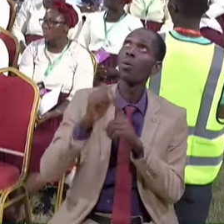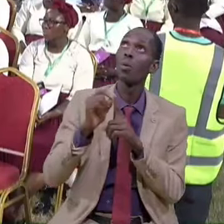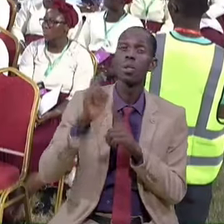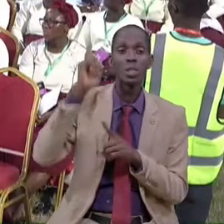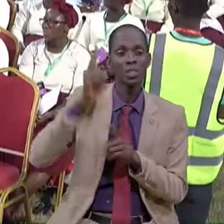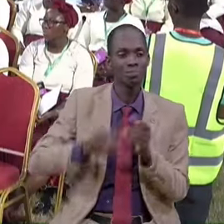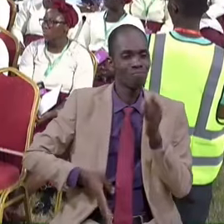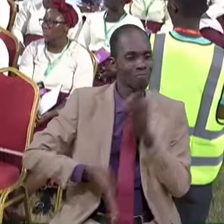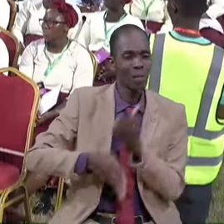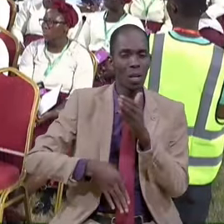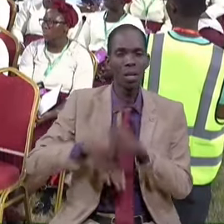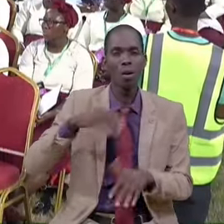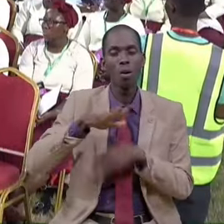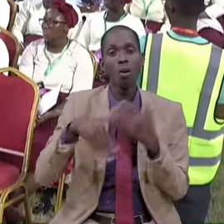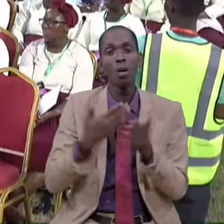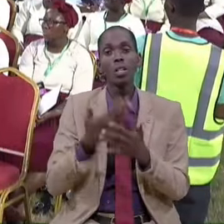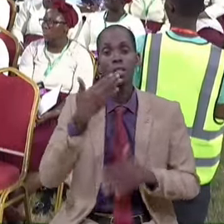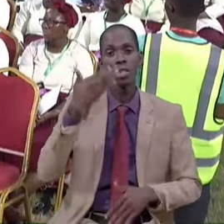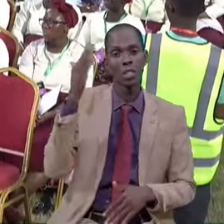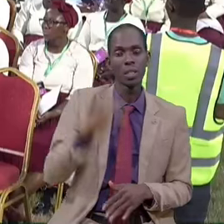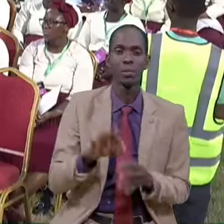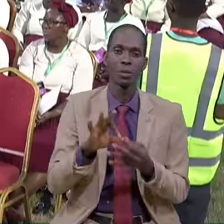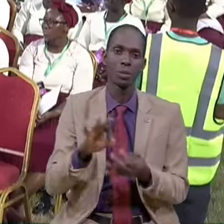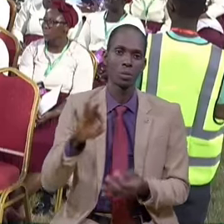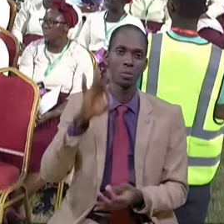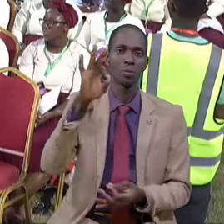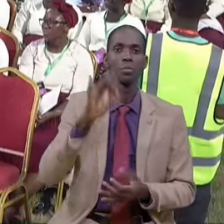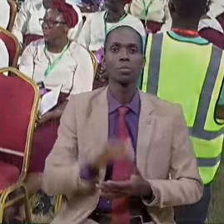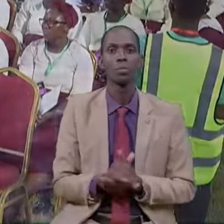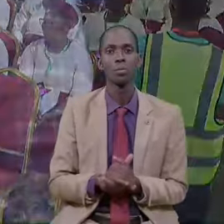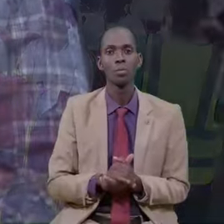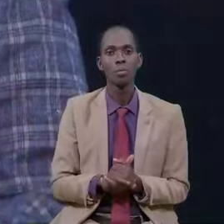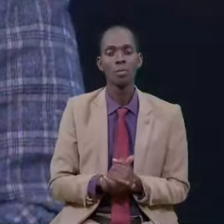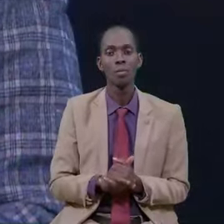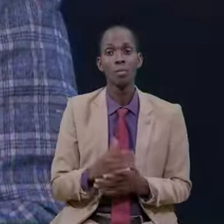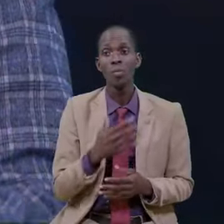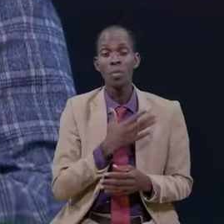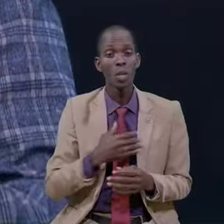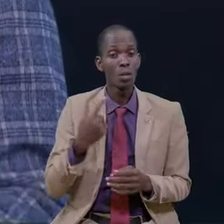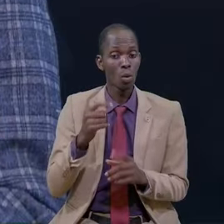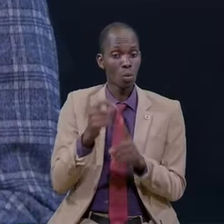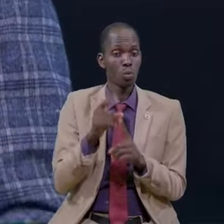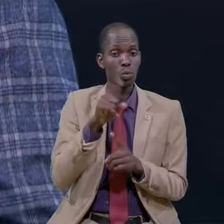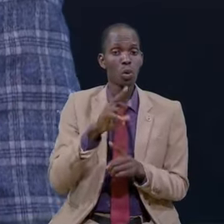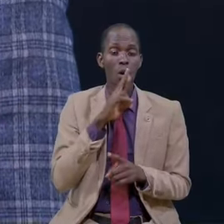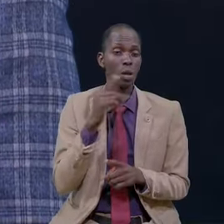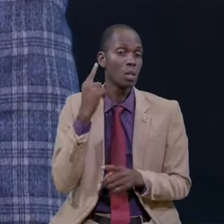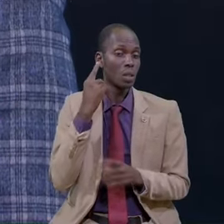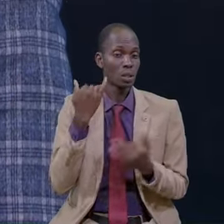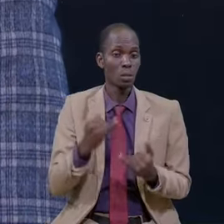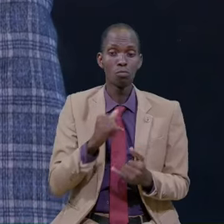out all the evil spirit and the word you are hearing tonight is not my